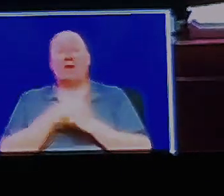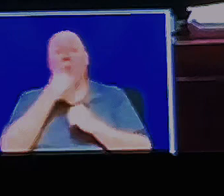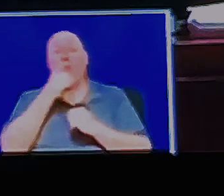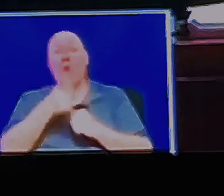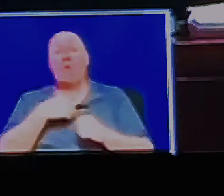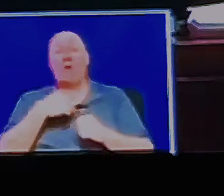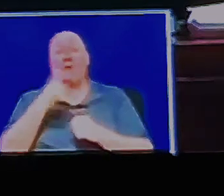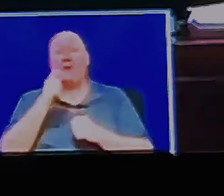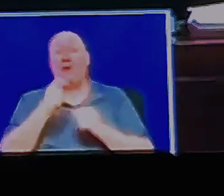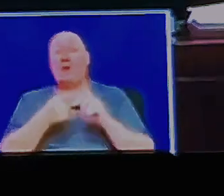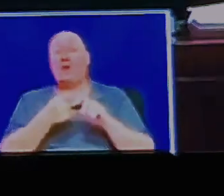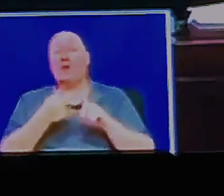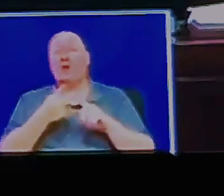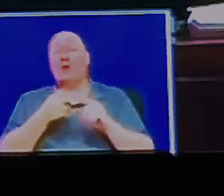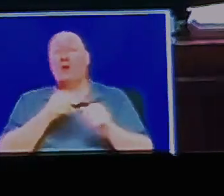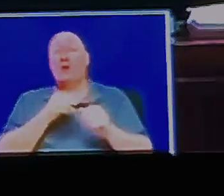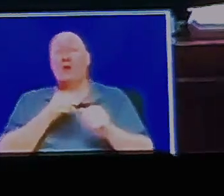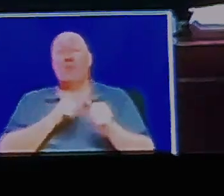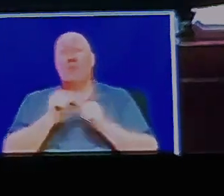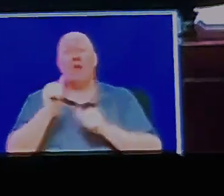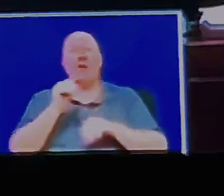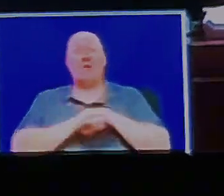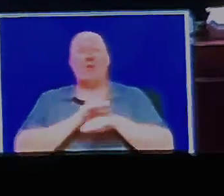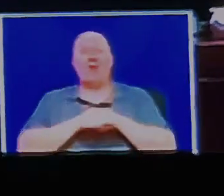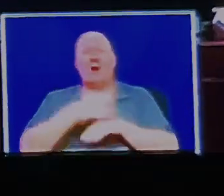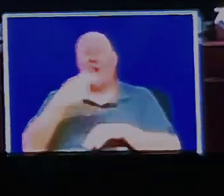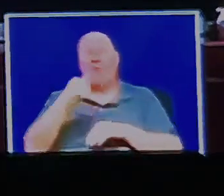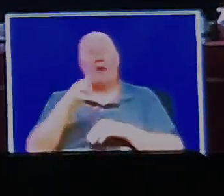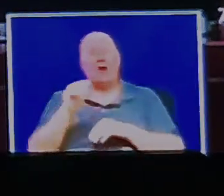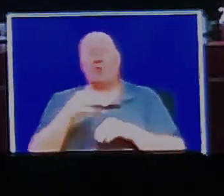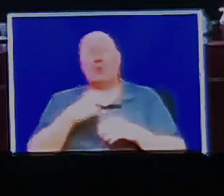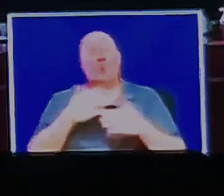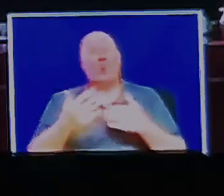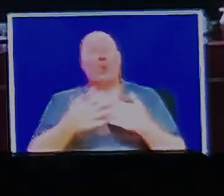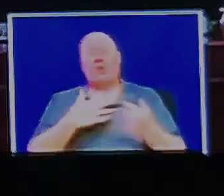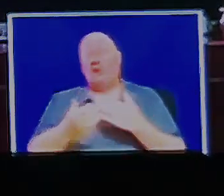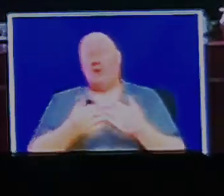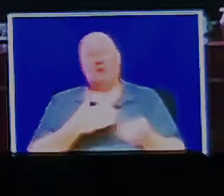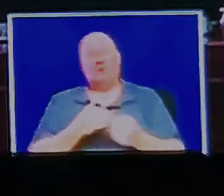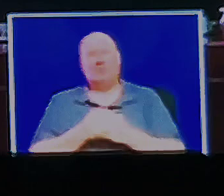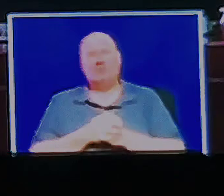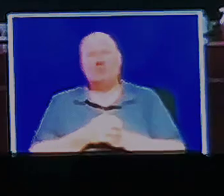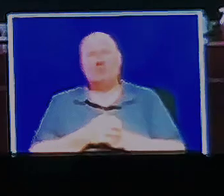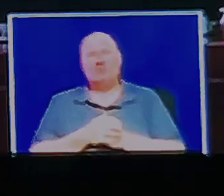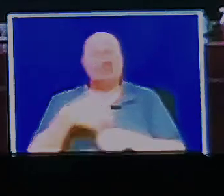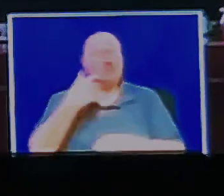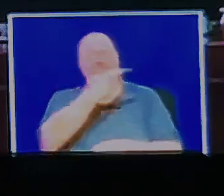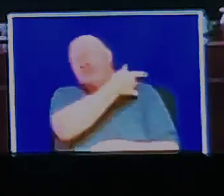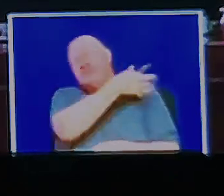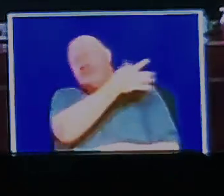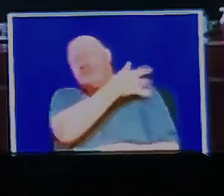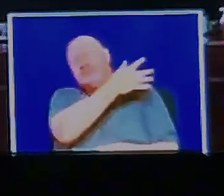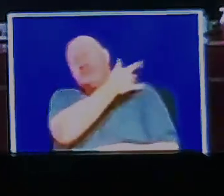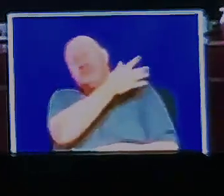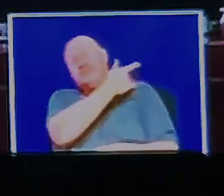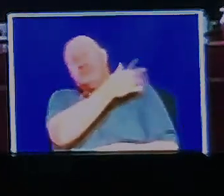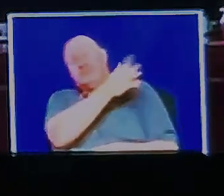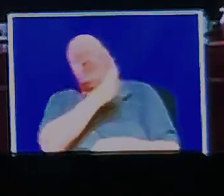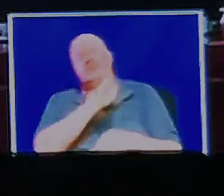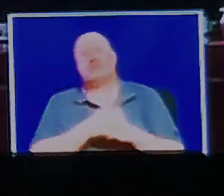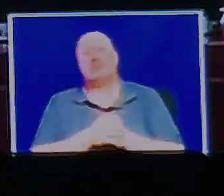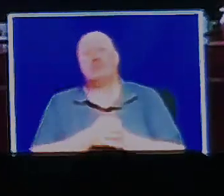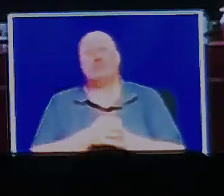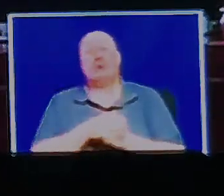terrorist, friend of Hamas, etc., is like water off a duck's back because it's an